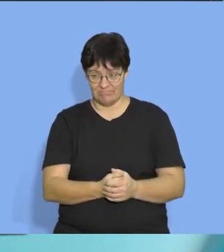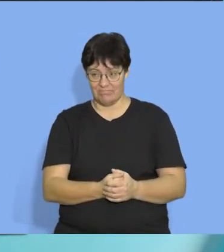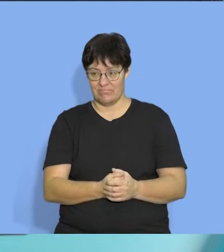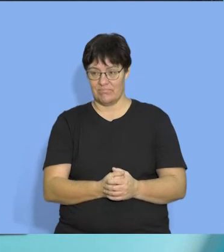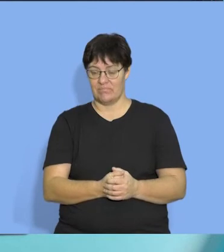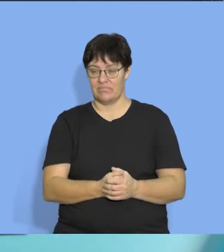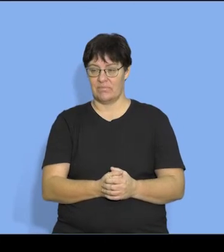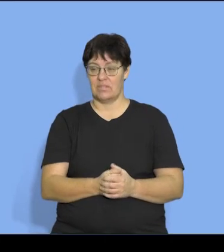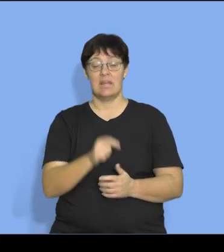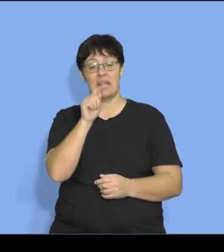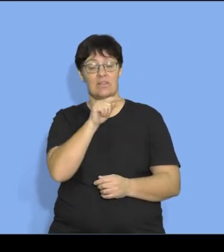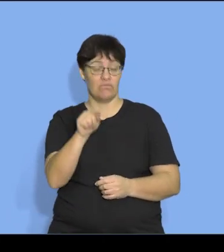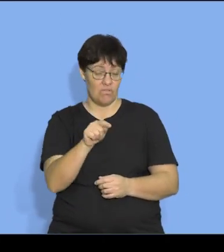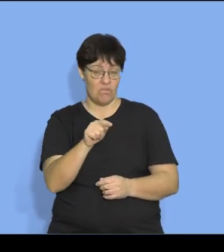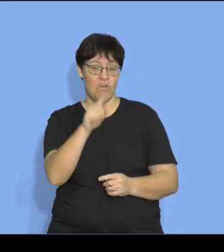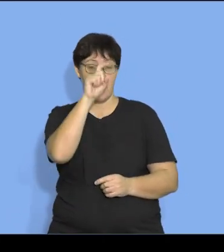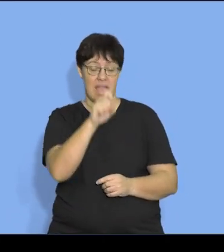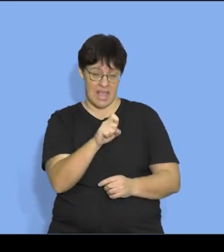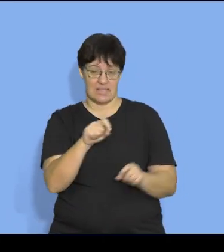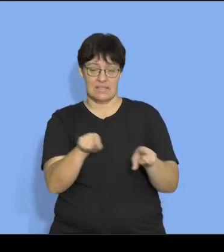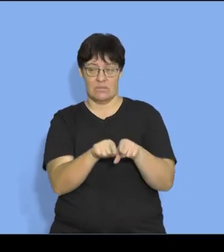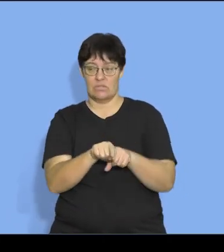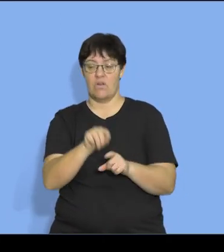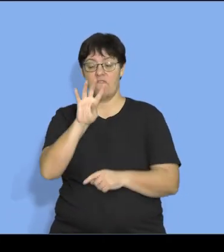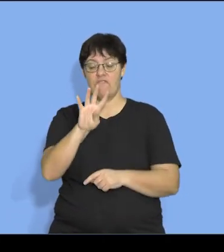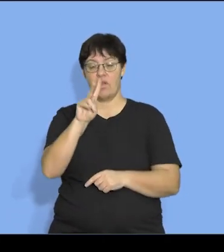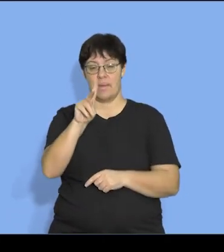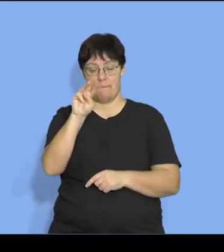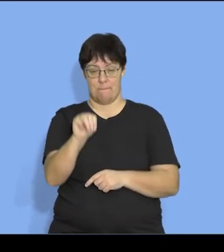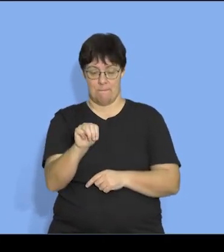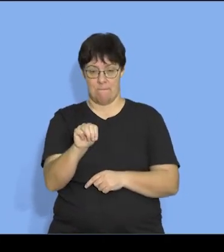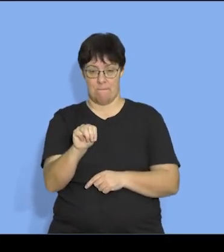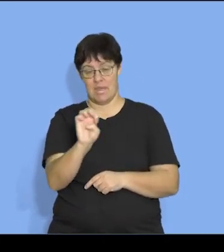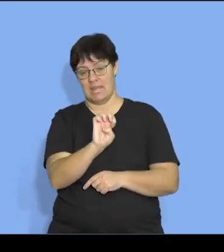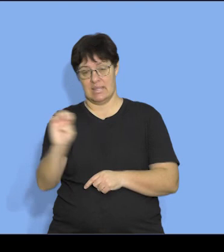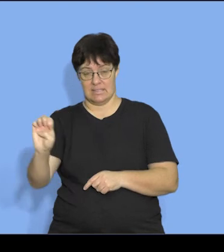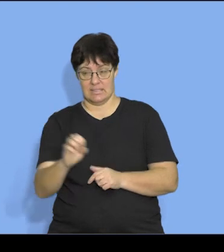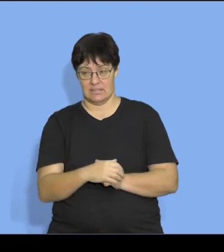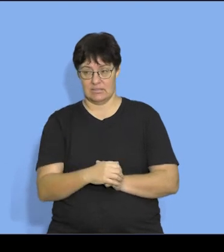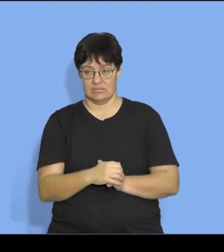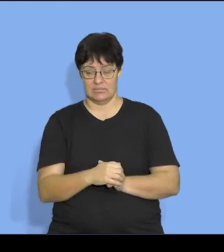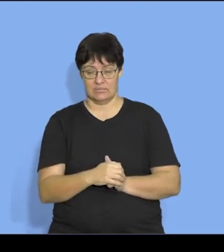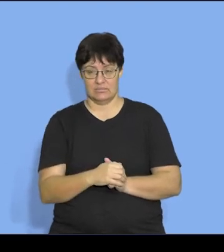minus. So x is 4 kilometers